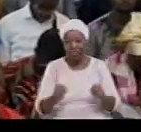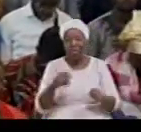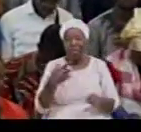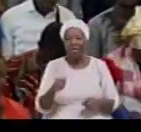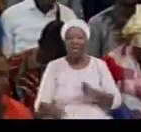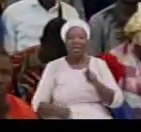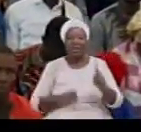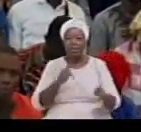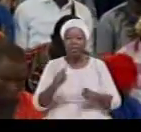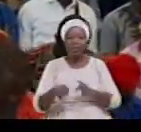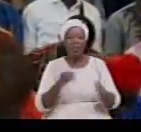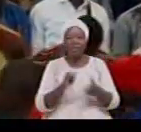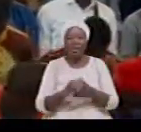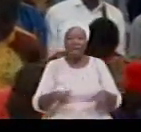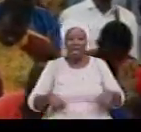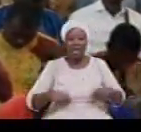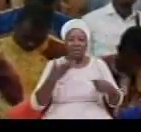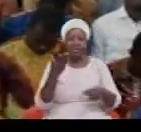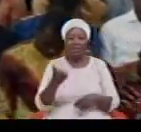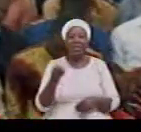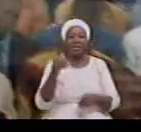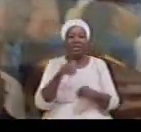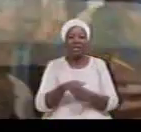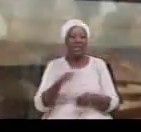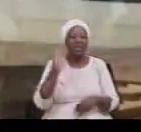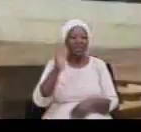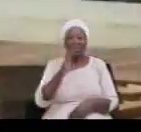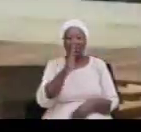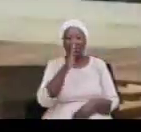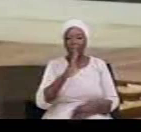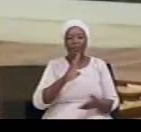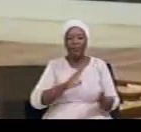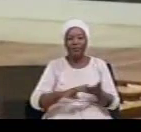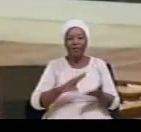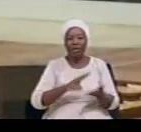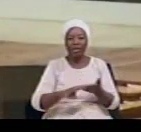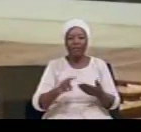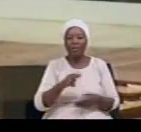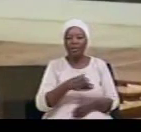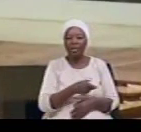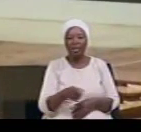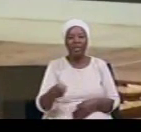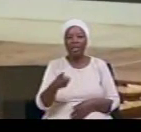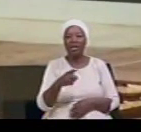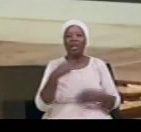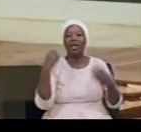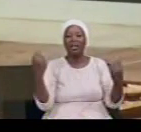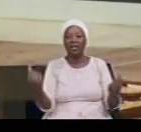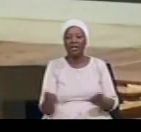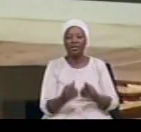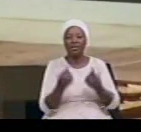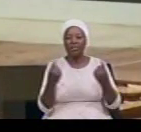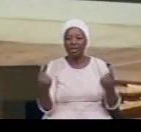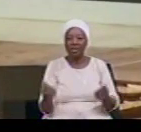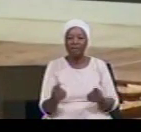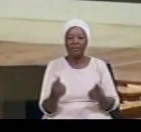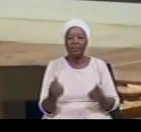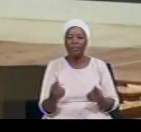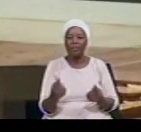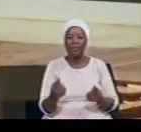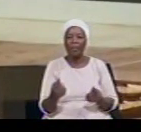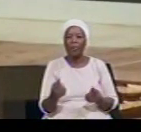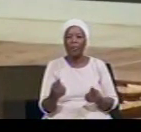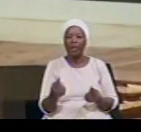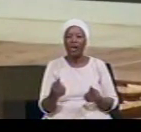dwell therein shall be forgiven their iniquity.